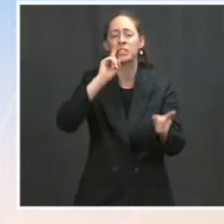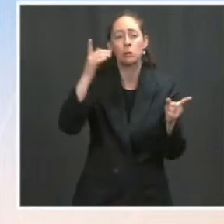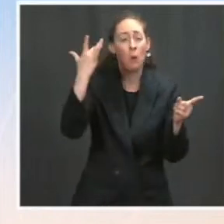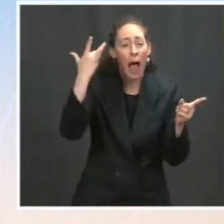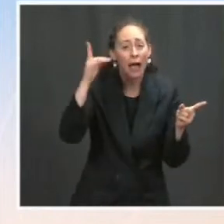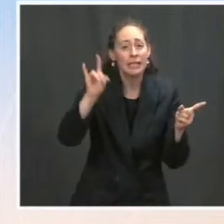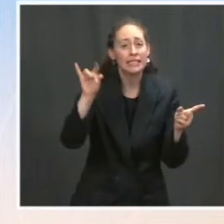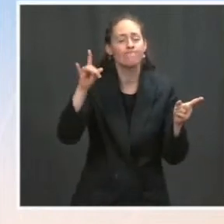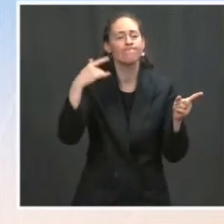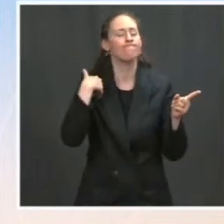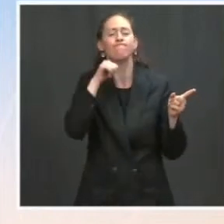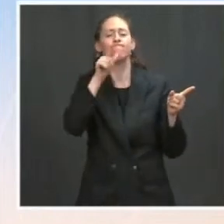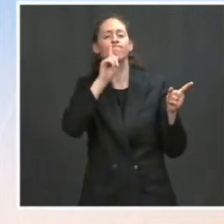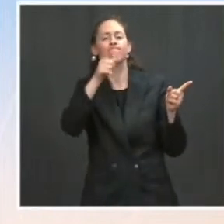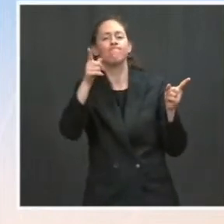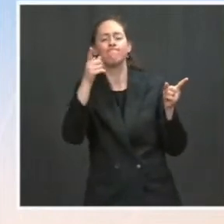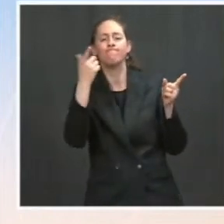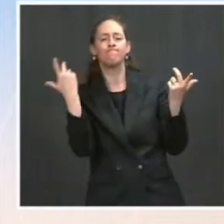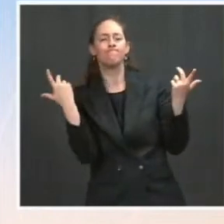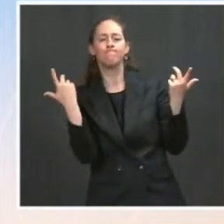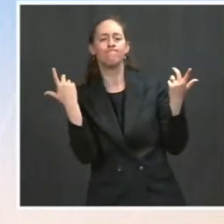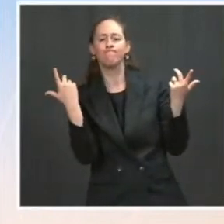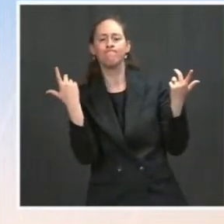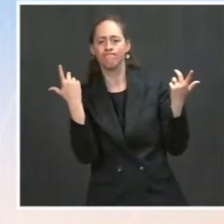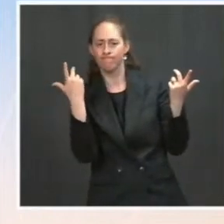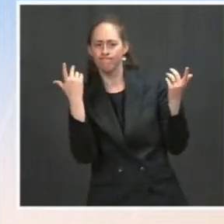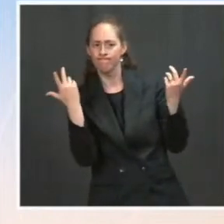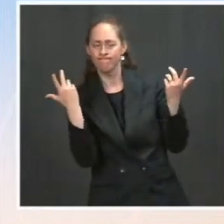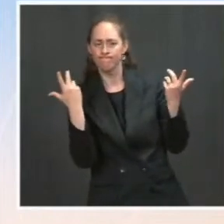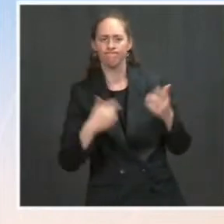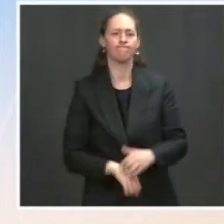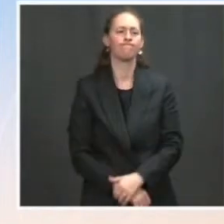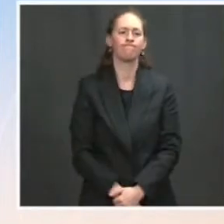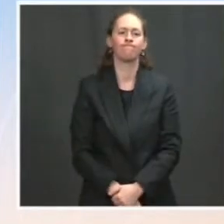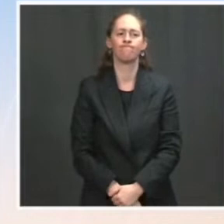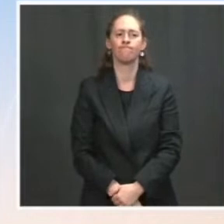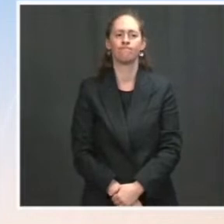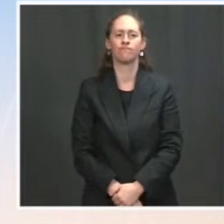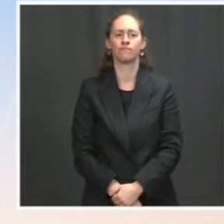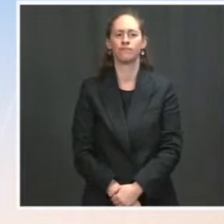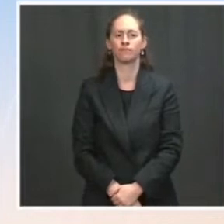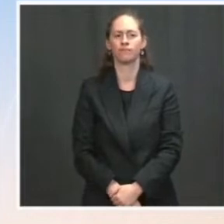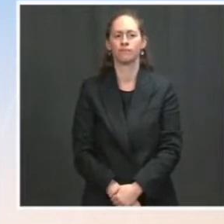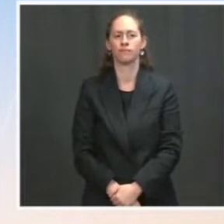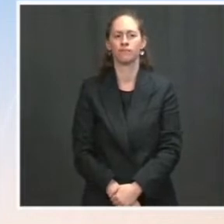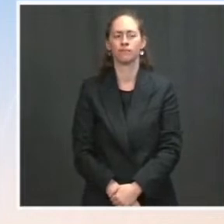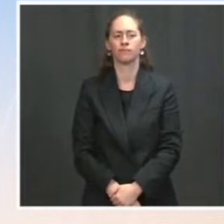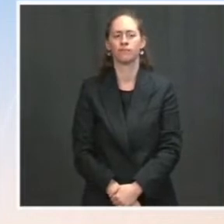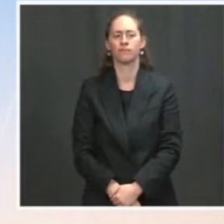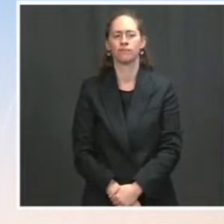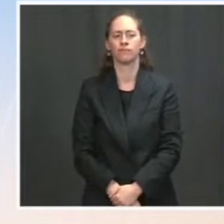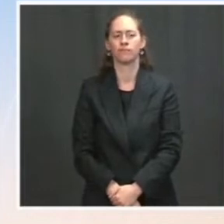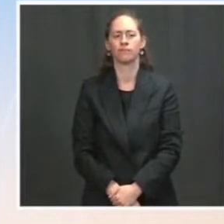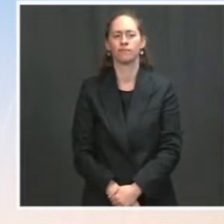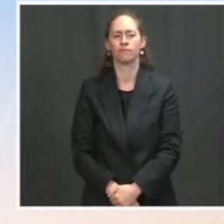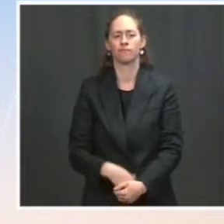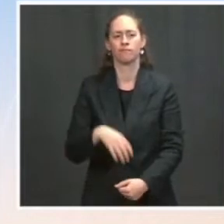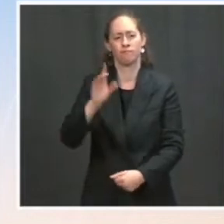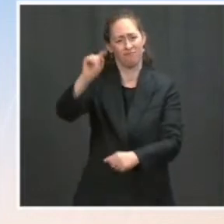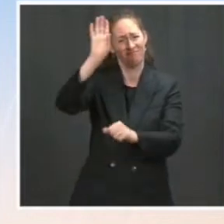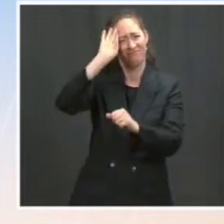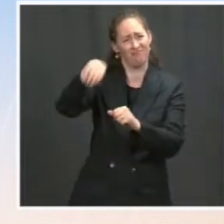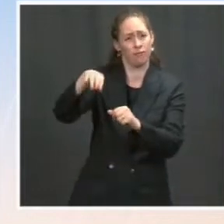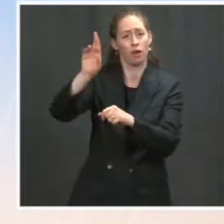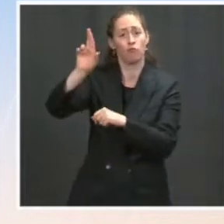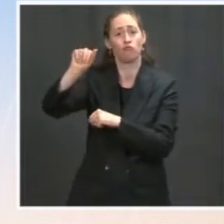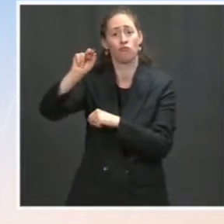as you know, ransomware affects broad sectors, and clearly criminals have learned that those sectors, one of the key sectors we saw